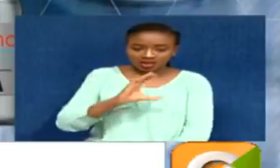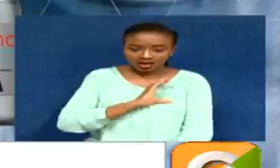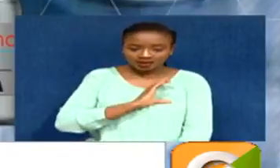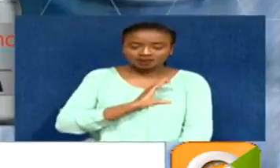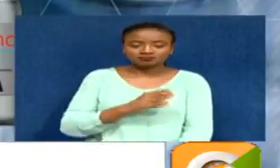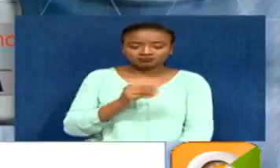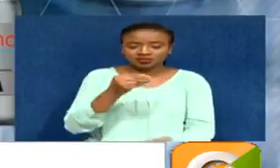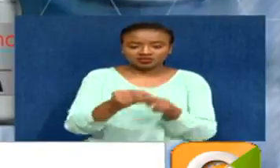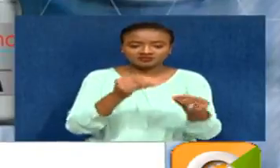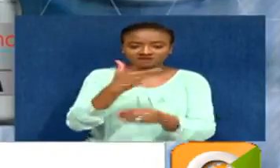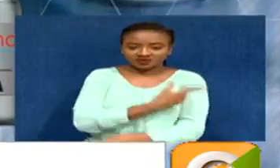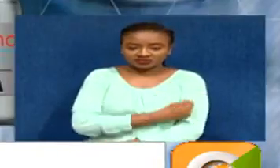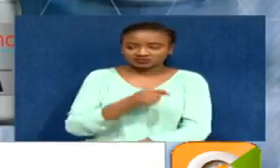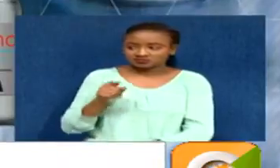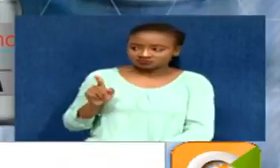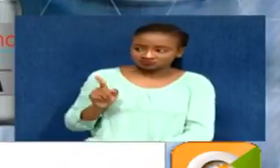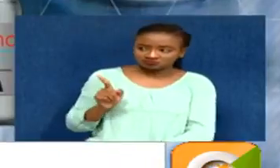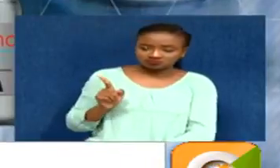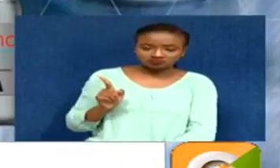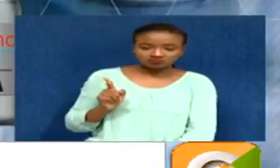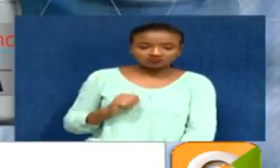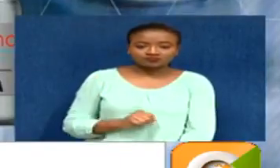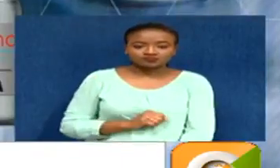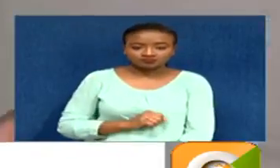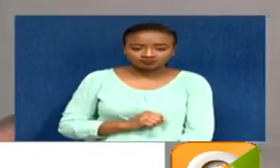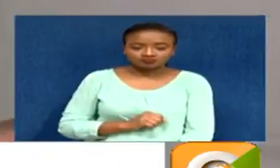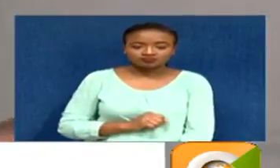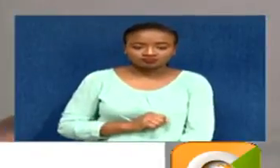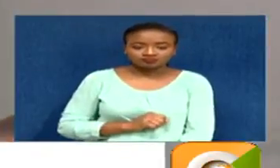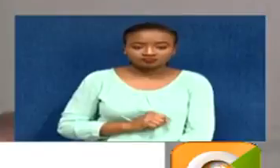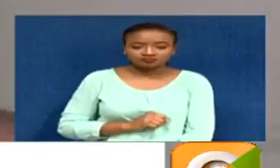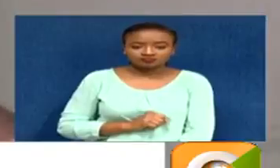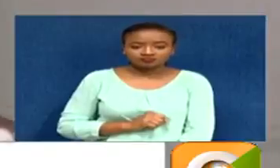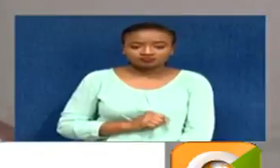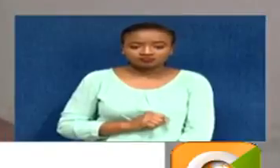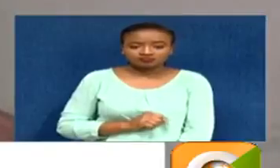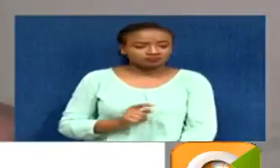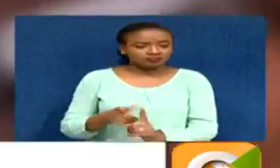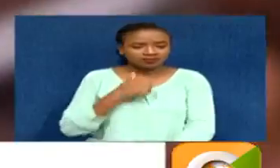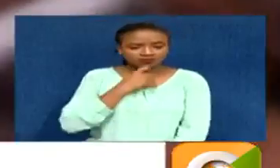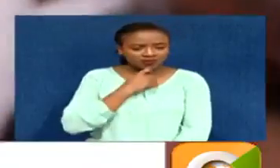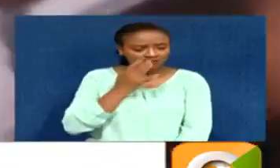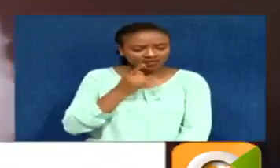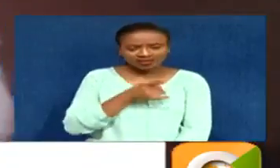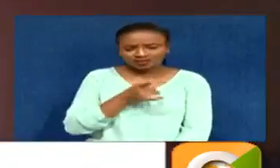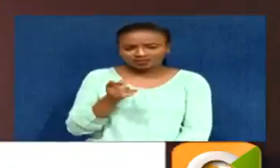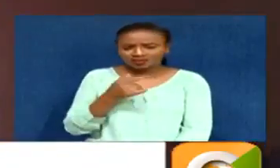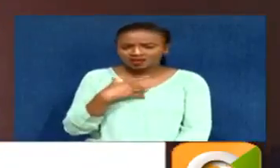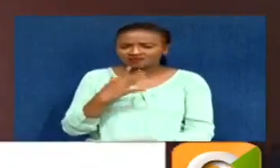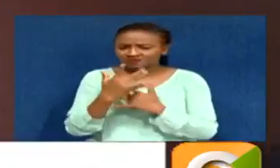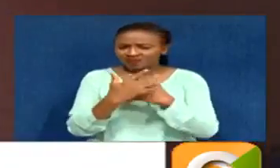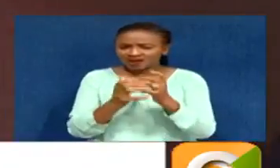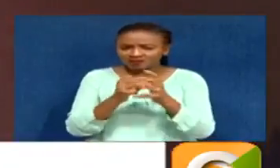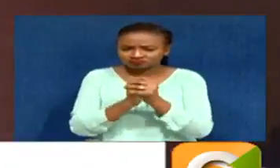people who already received a first dose of the AstraZeneca vaccine following concerns about rare but serious blood